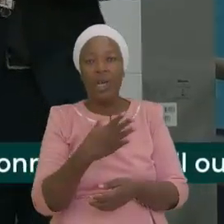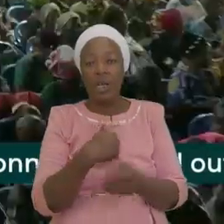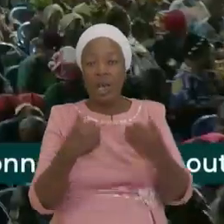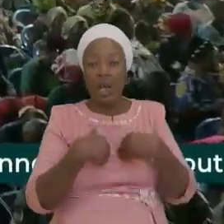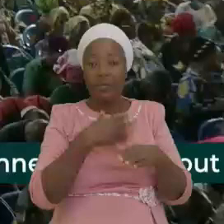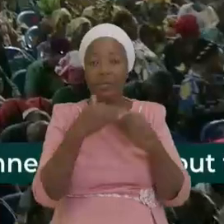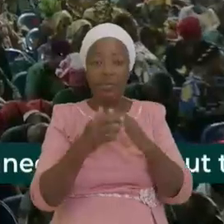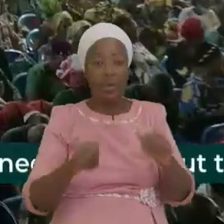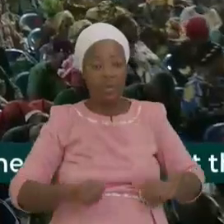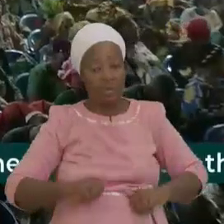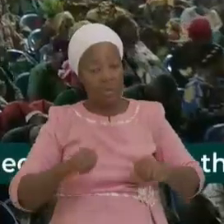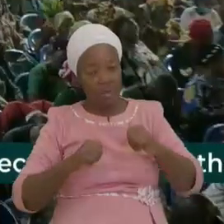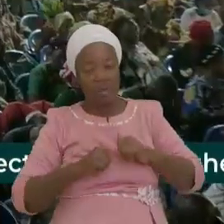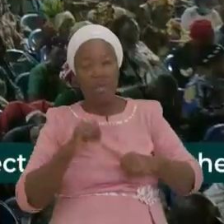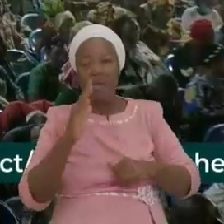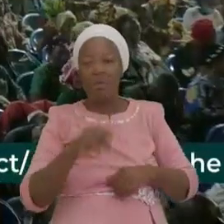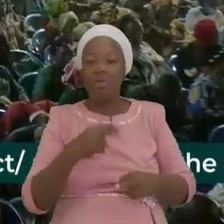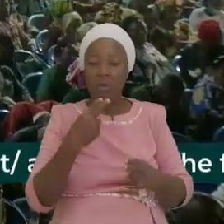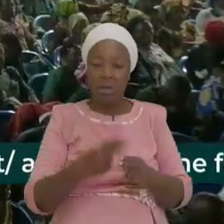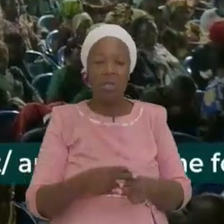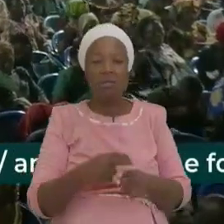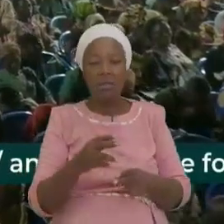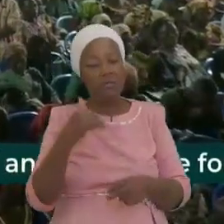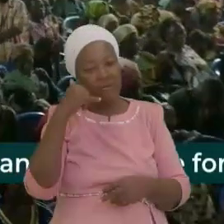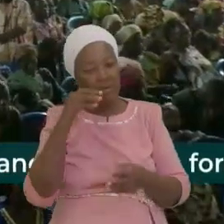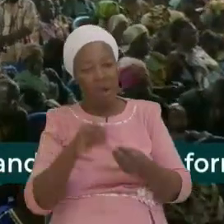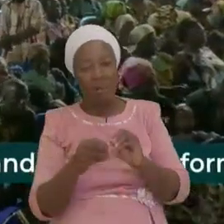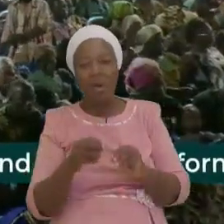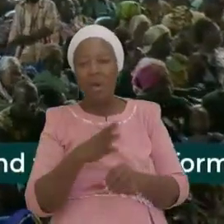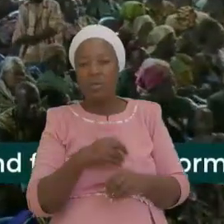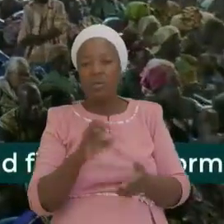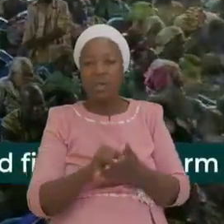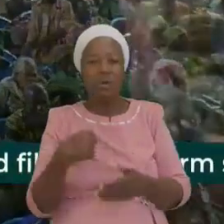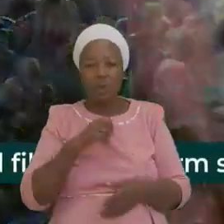addresses so that we can see you through and help you.